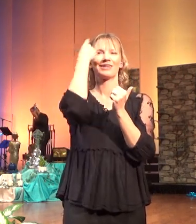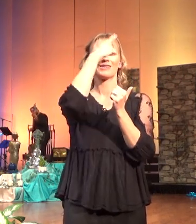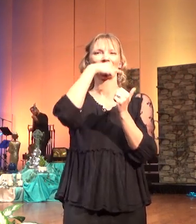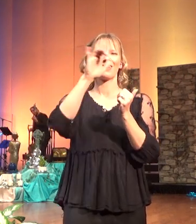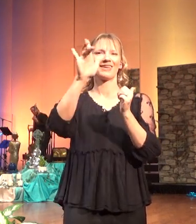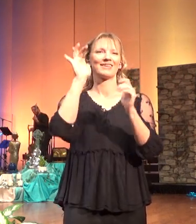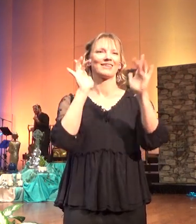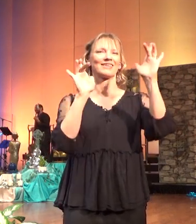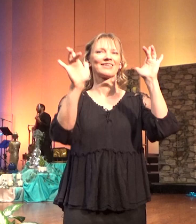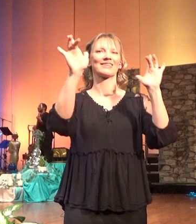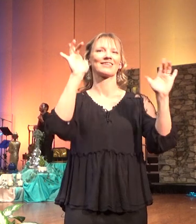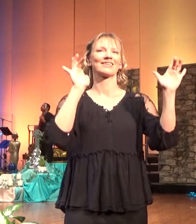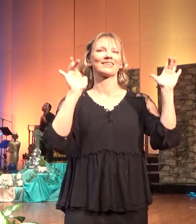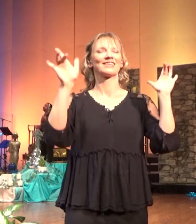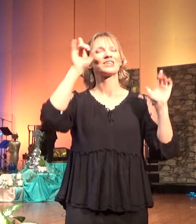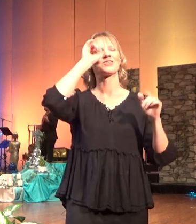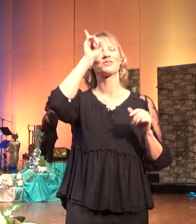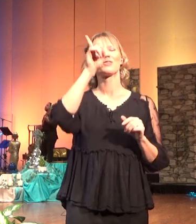face.